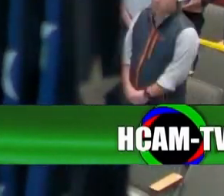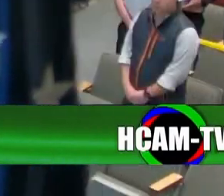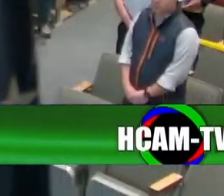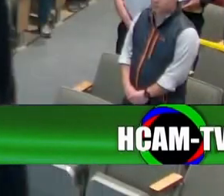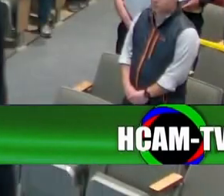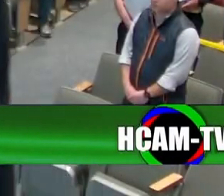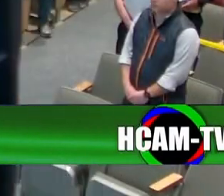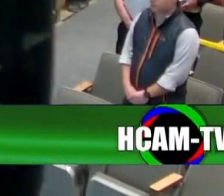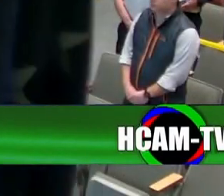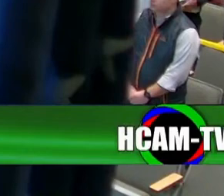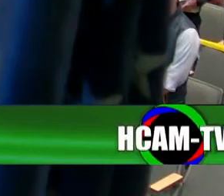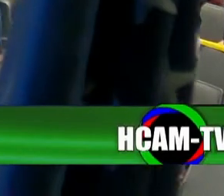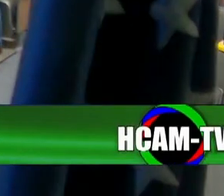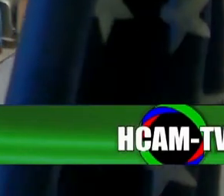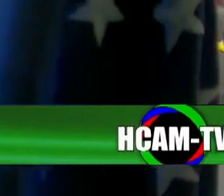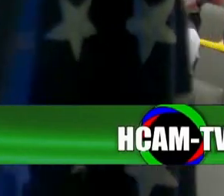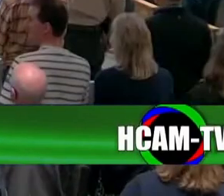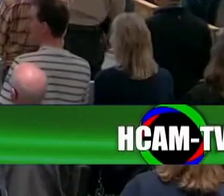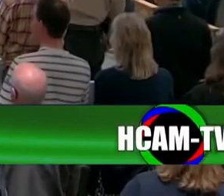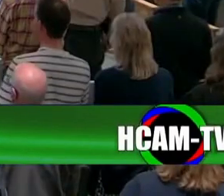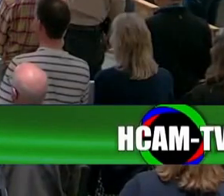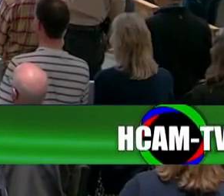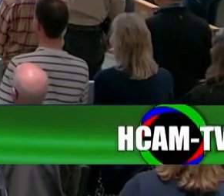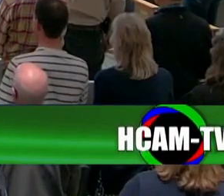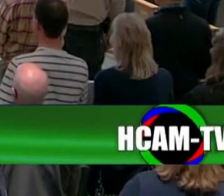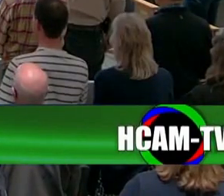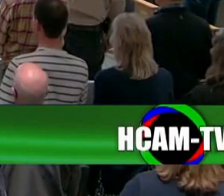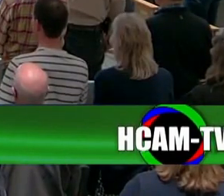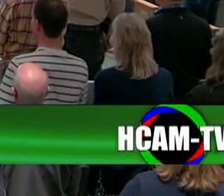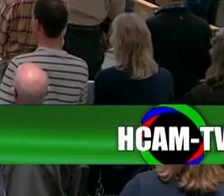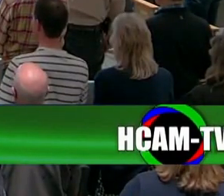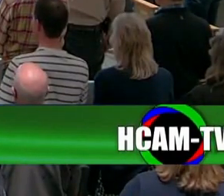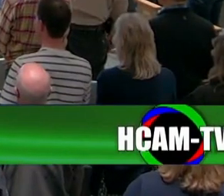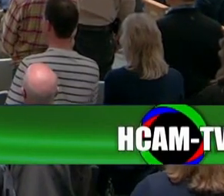cleargard posts the flag of the United States of America